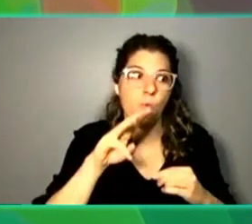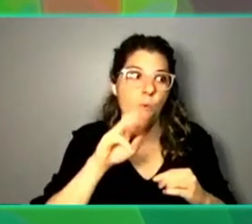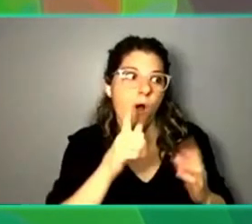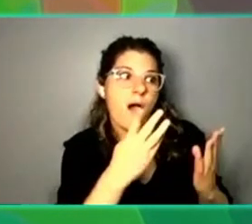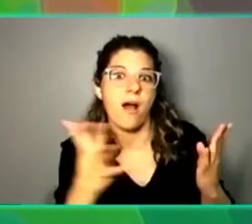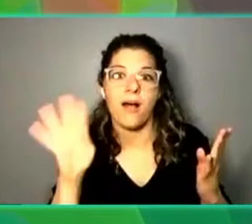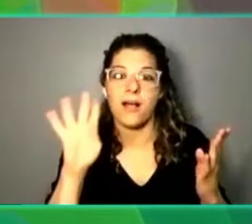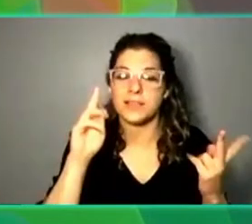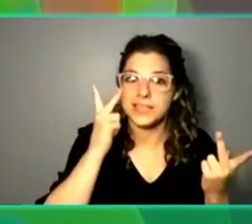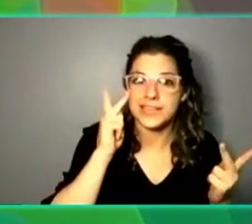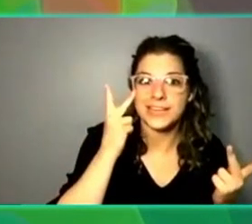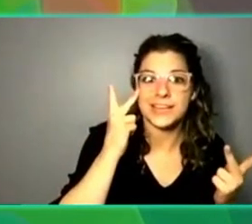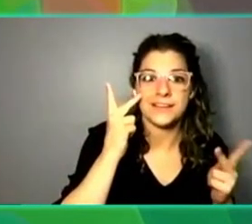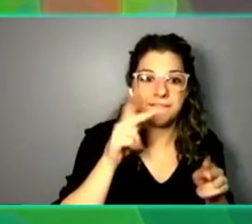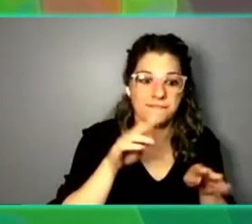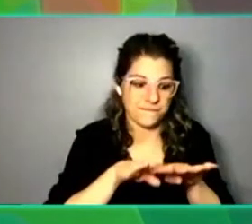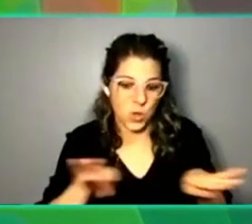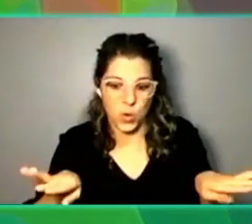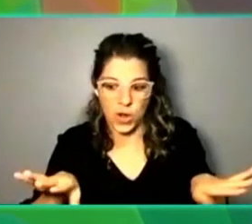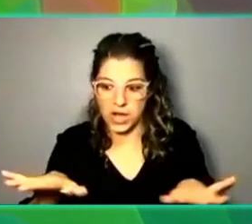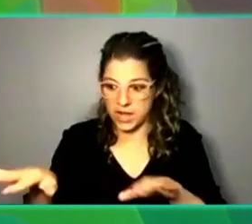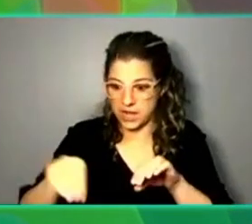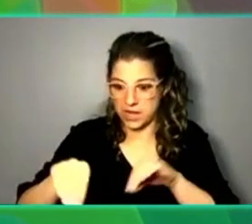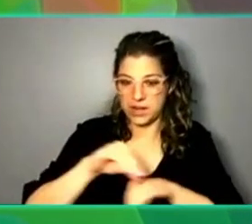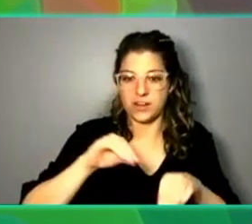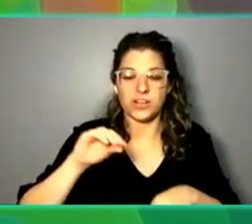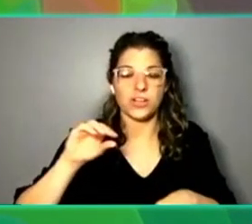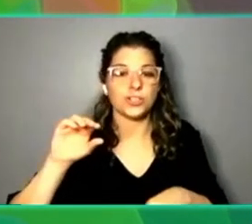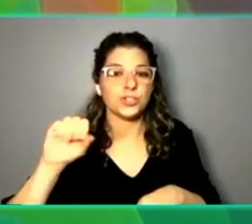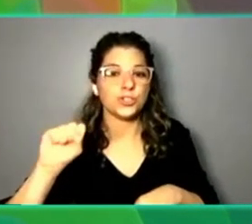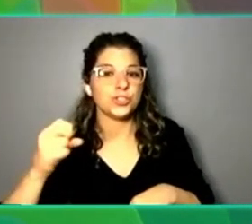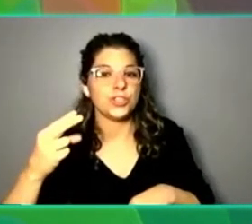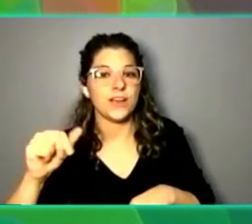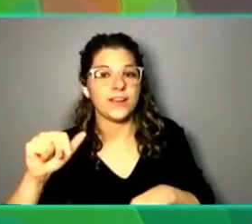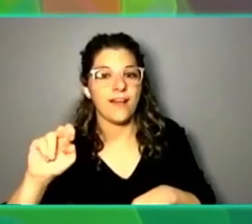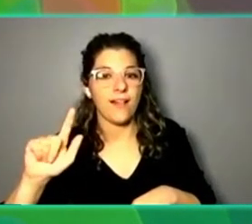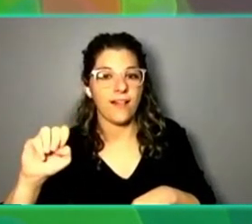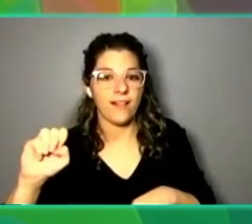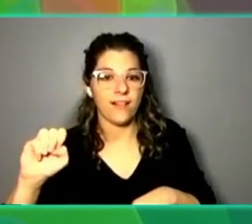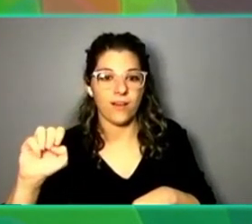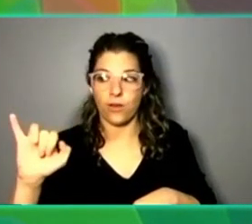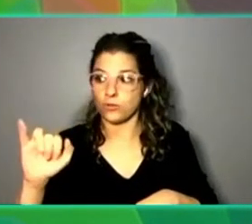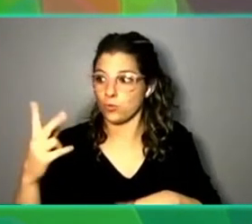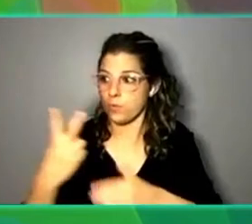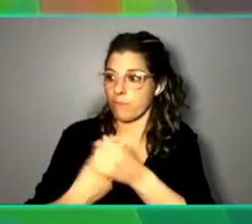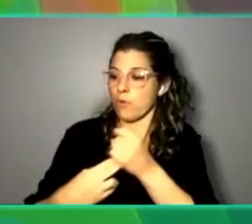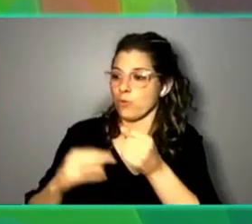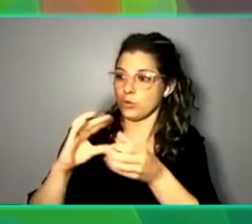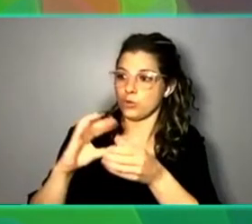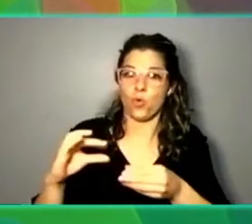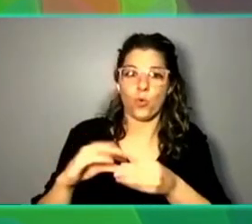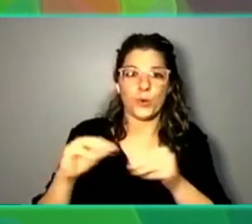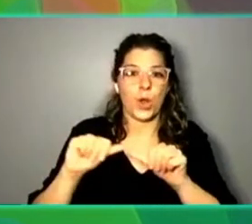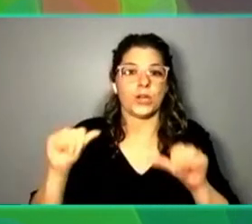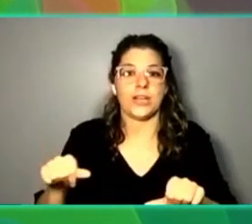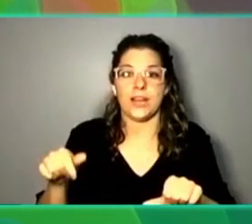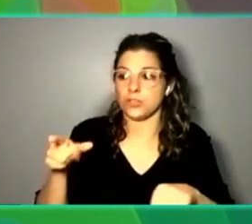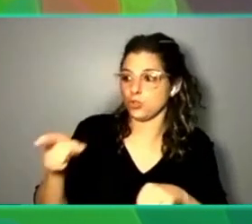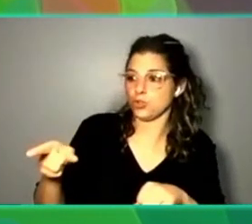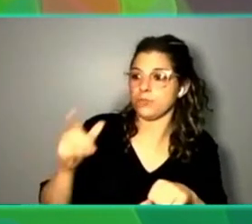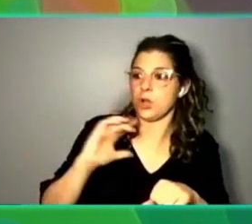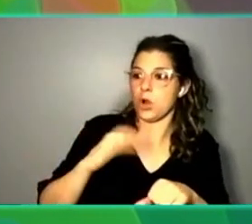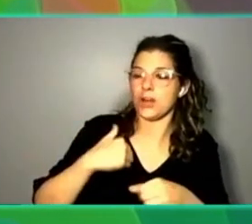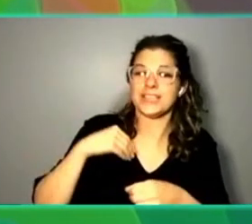the floorboards and all of that stuff. And Shawnelle too is like, you know, we're both kind of story architects. Shawnelle will like be our